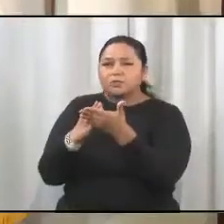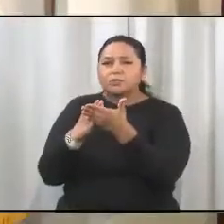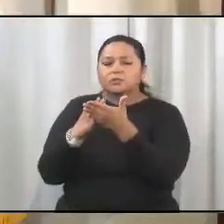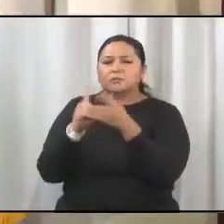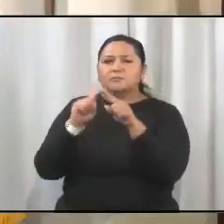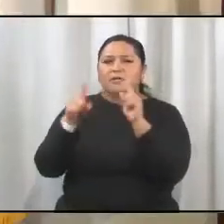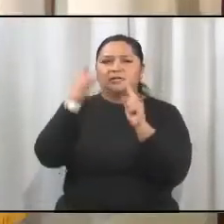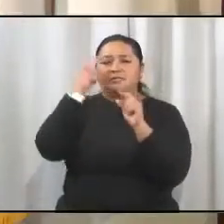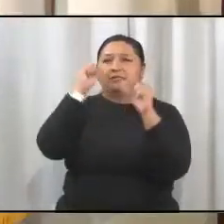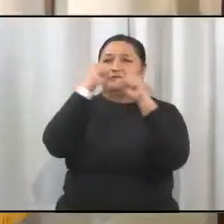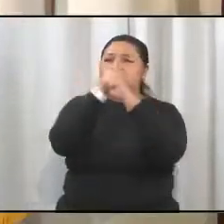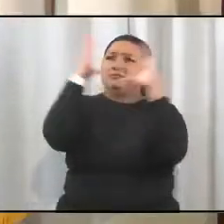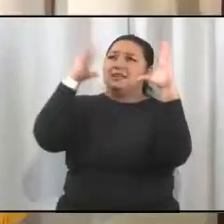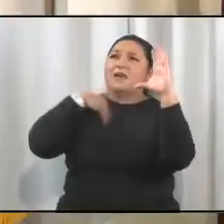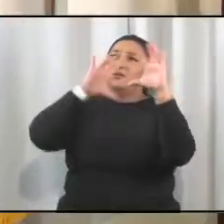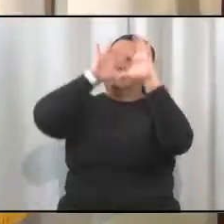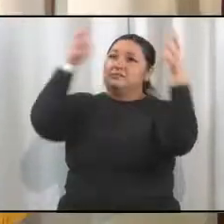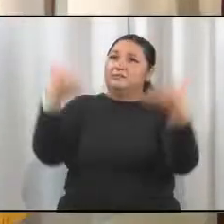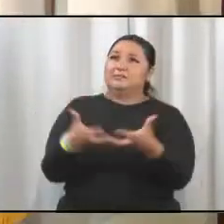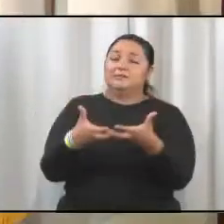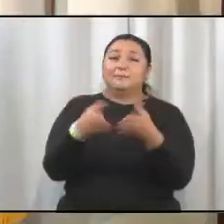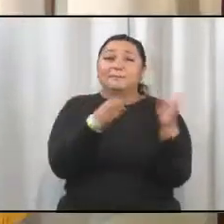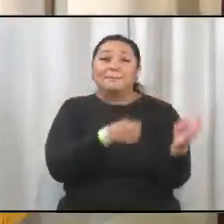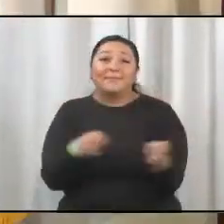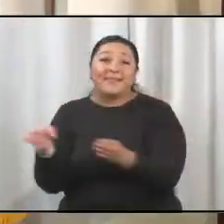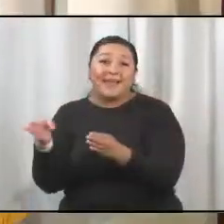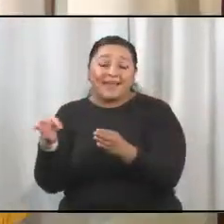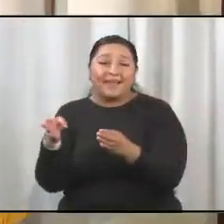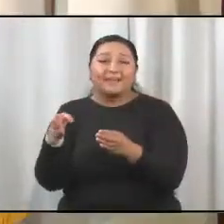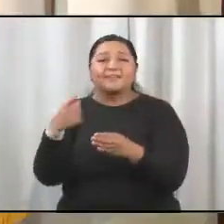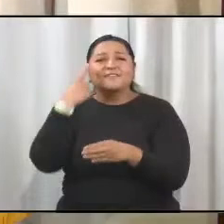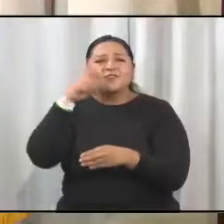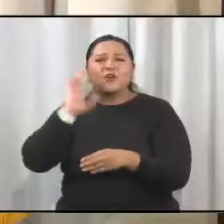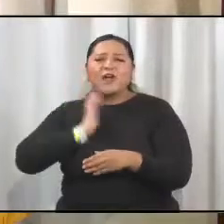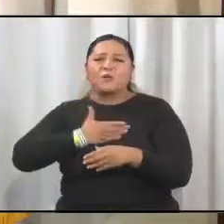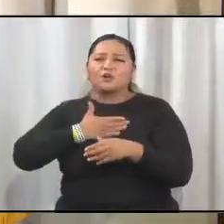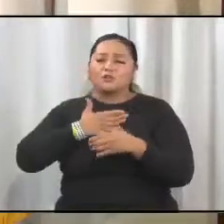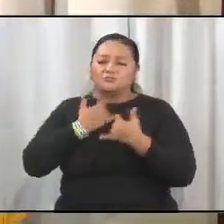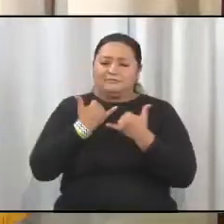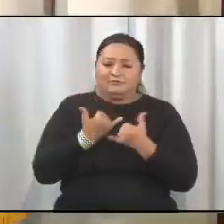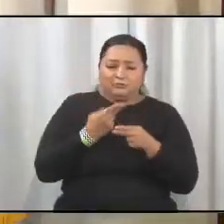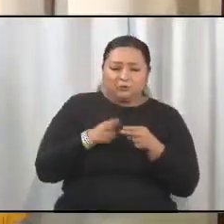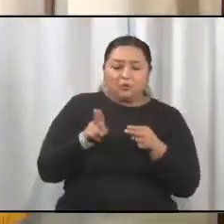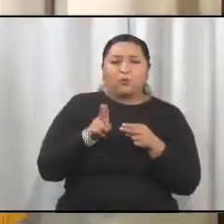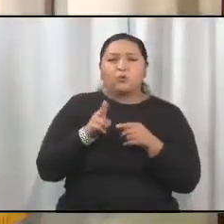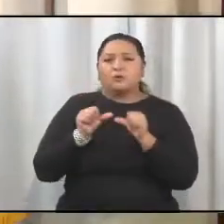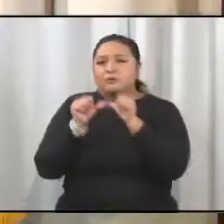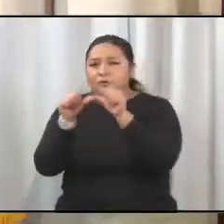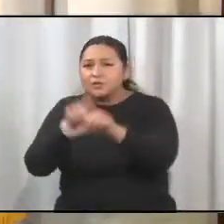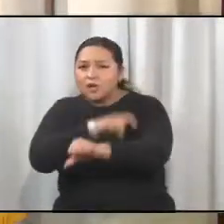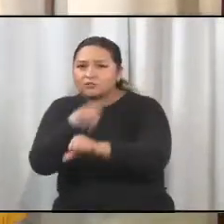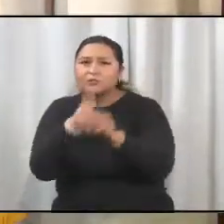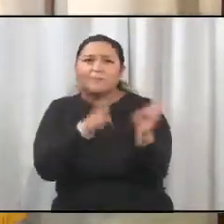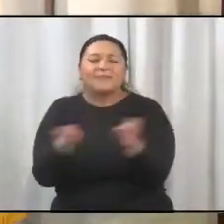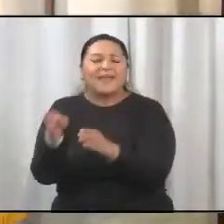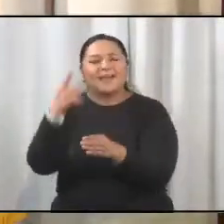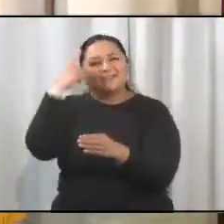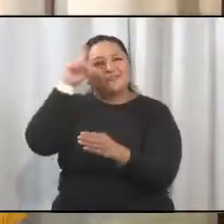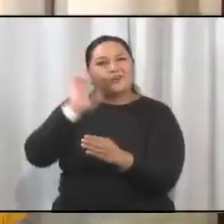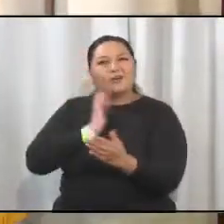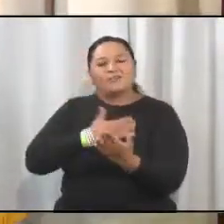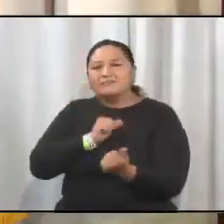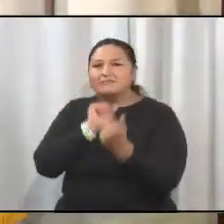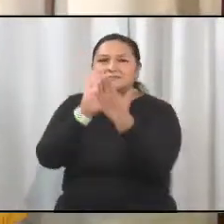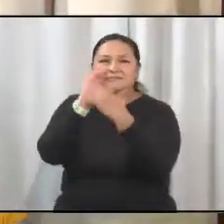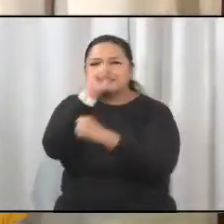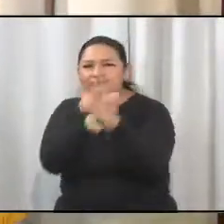picture when it comes to our plan, our immediate, short, medium, long-term plan to address homelessness with respect to